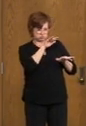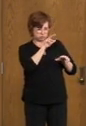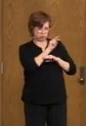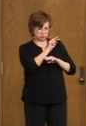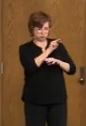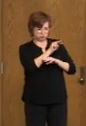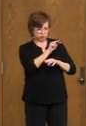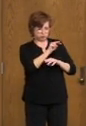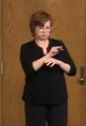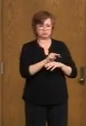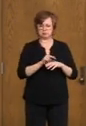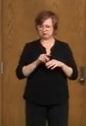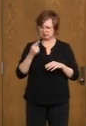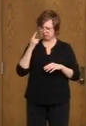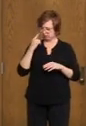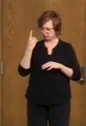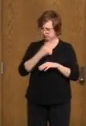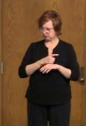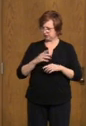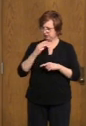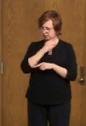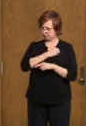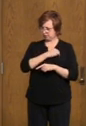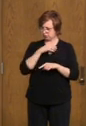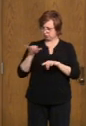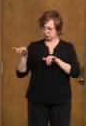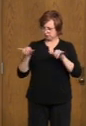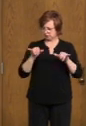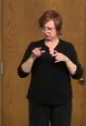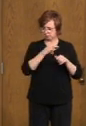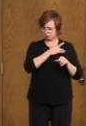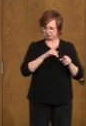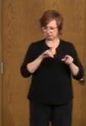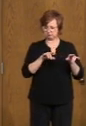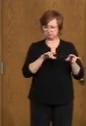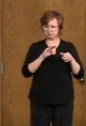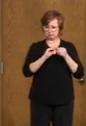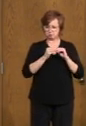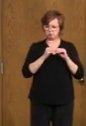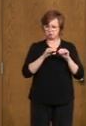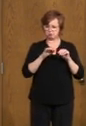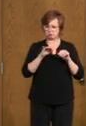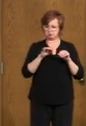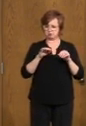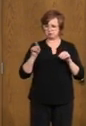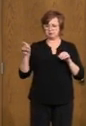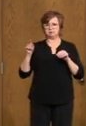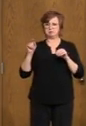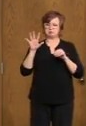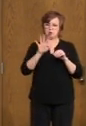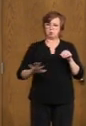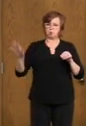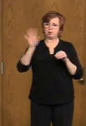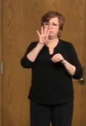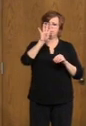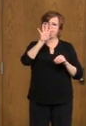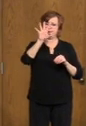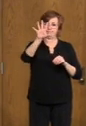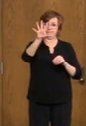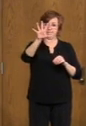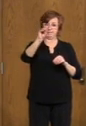today this Manitoba is placed a similar size, has about 50% more of the hospitalizations roughly than what we have